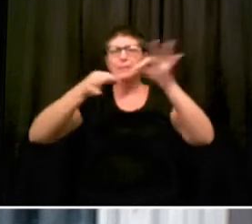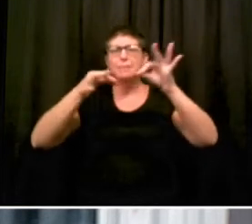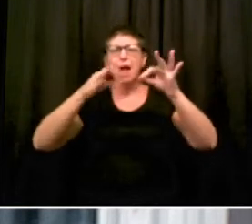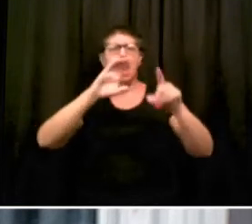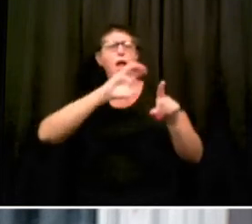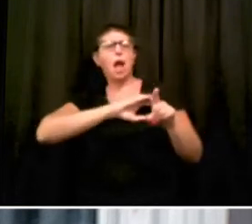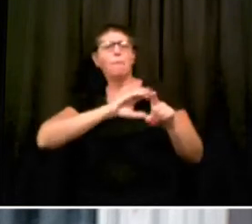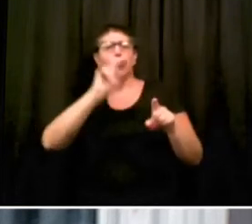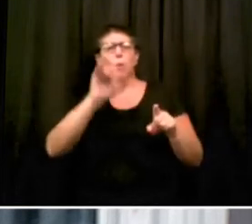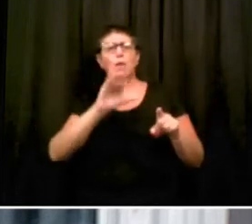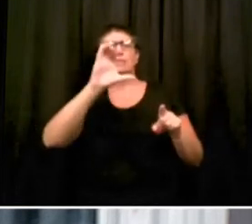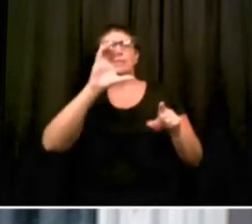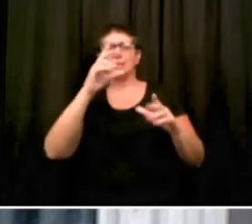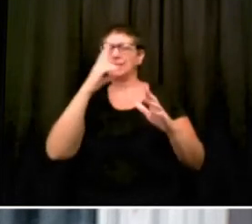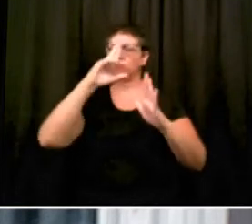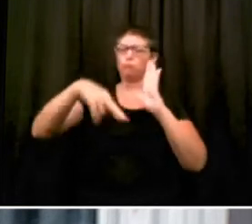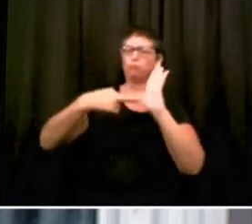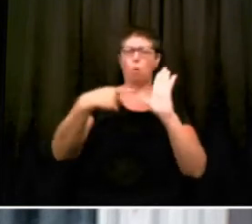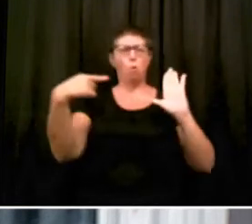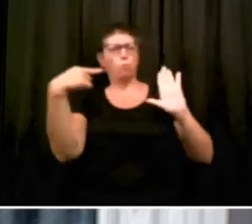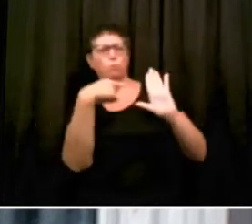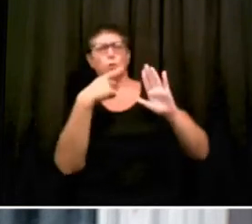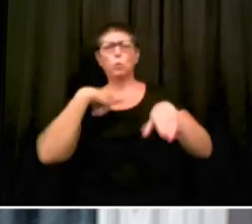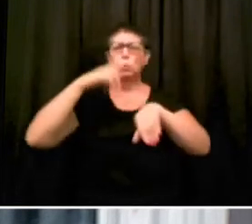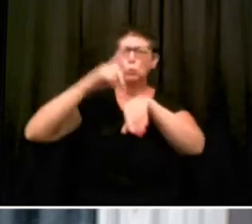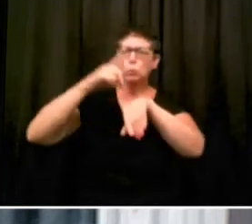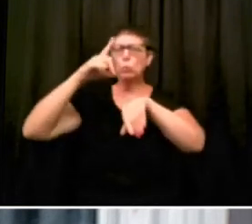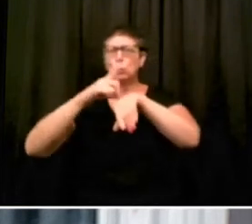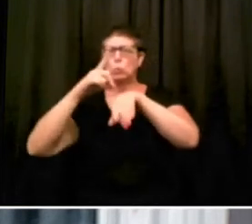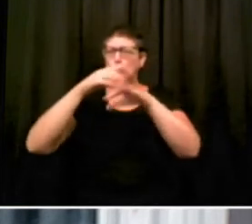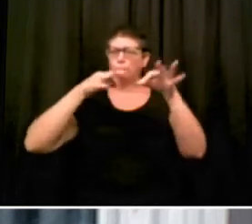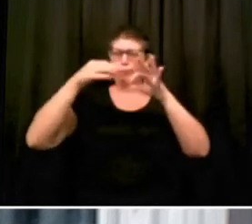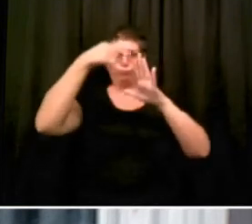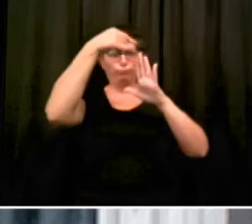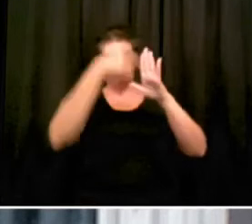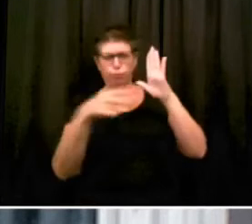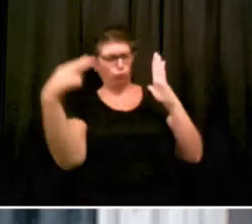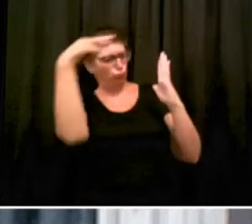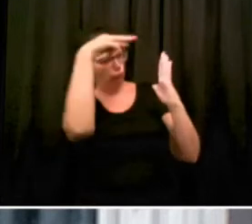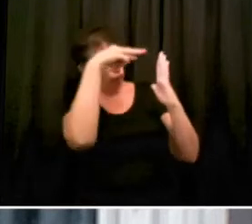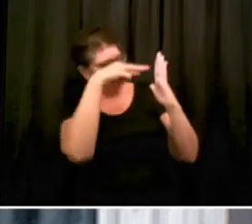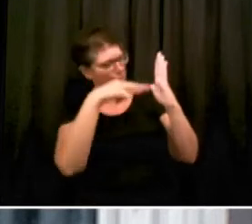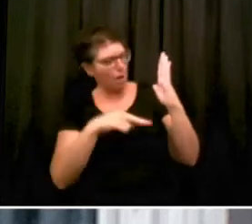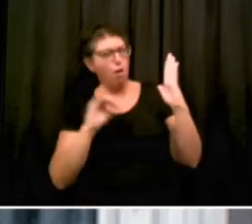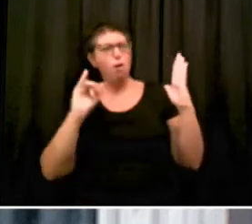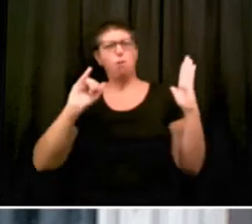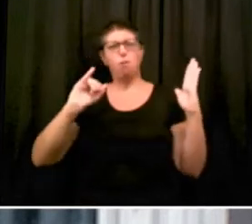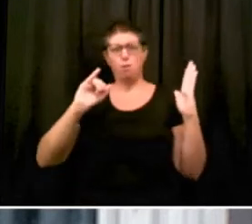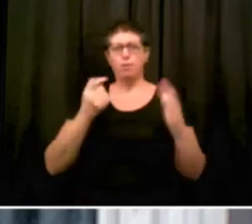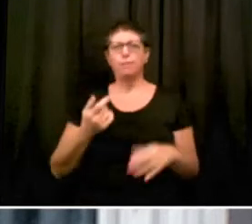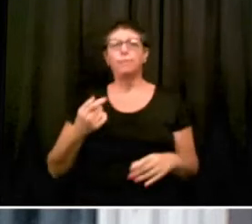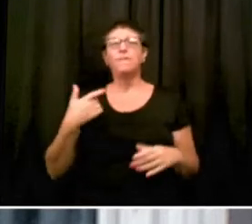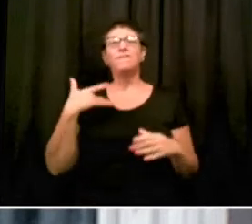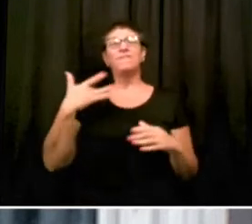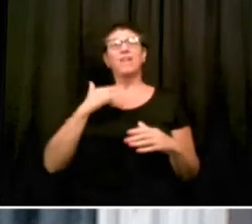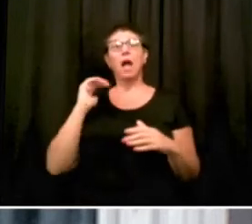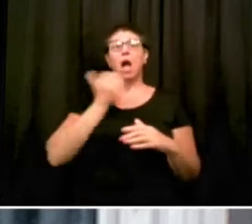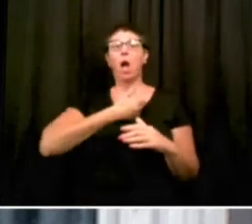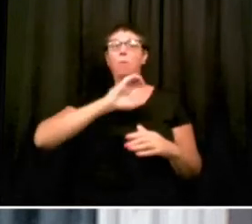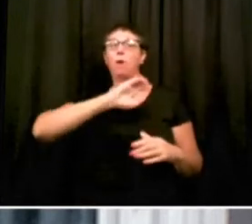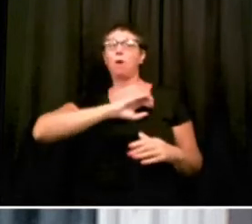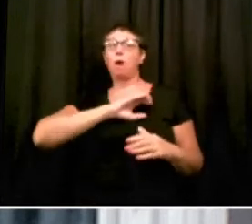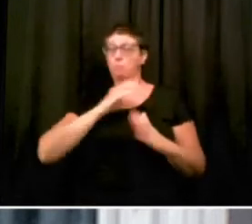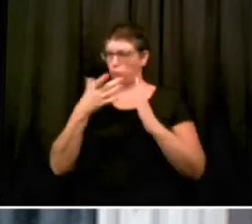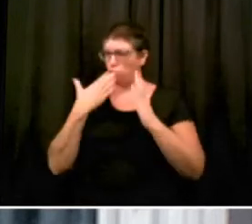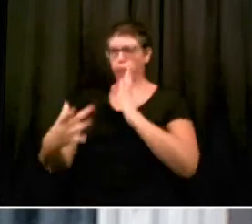we do a lot of things well. What we did not do well was tell others what we do. And that transparency aspect is behind a lot